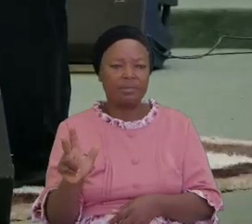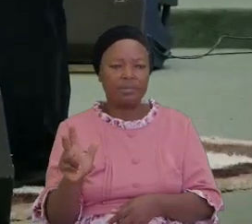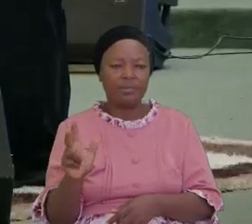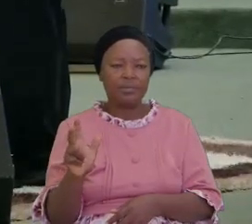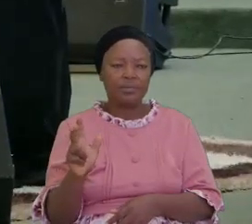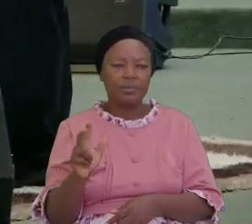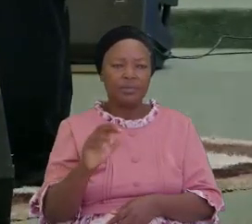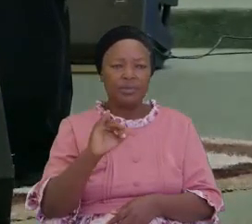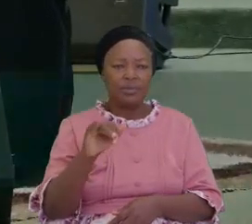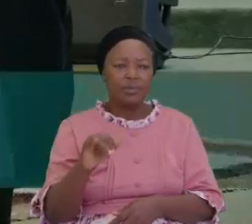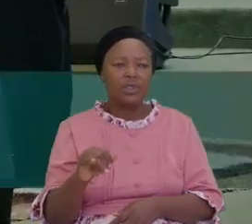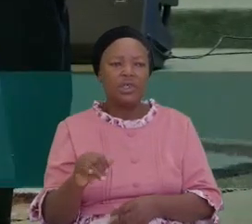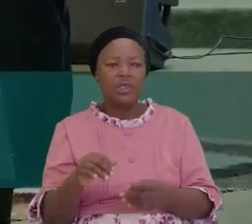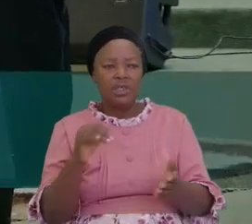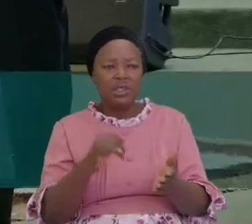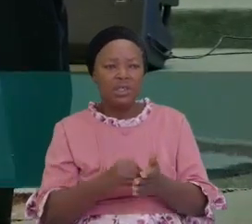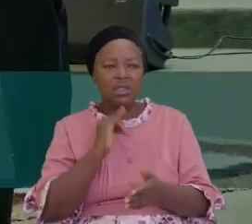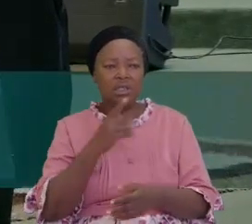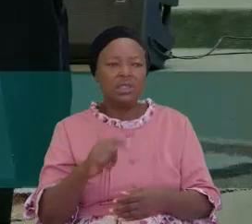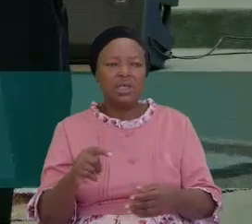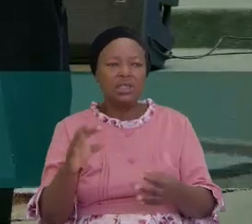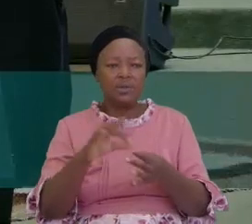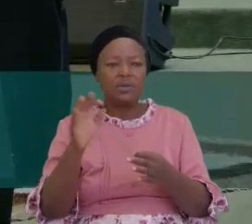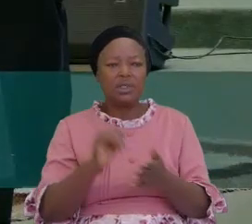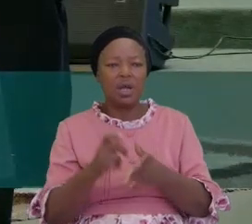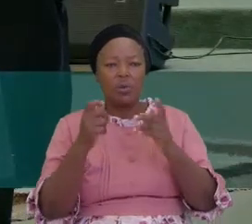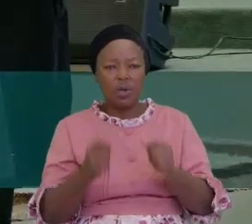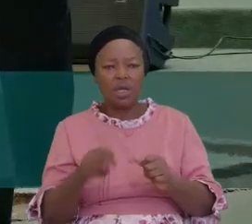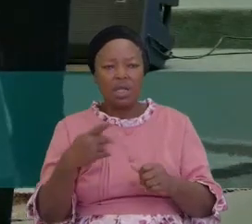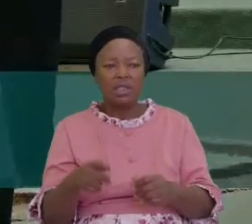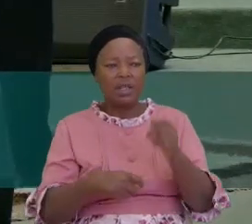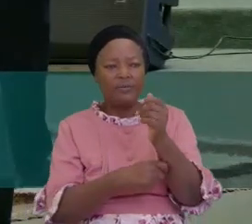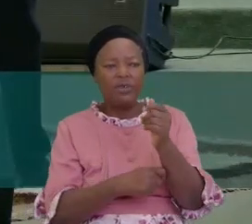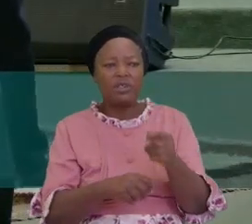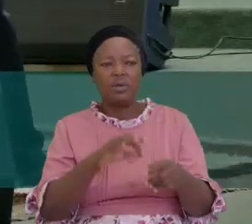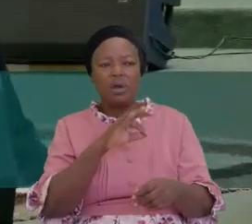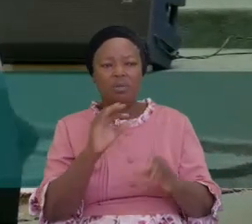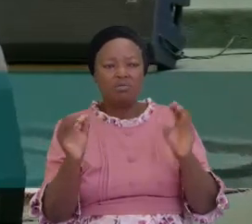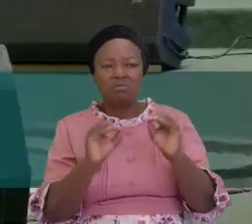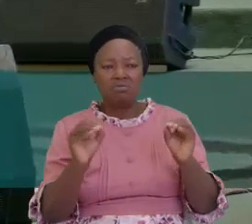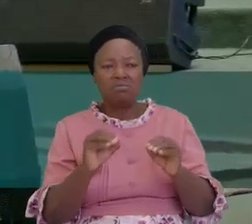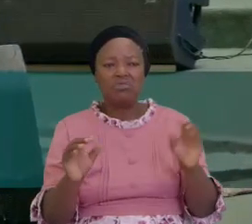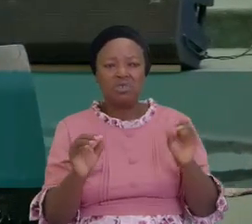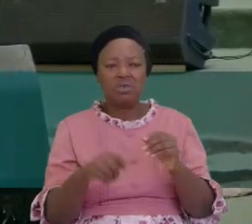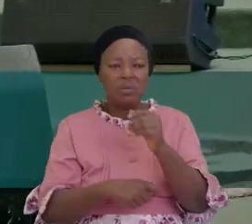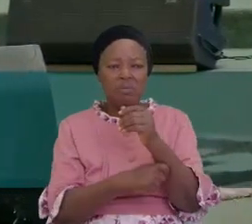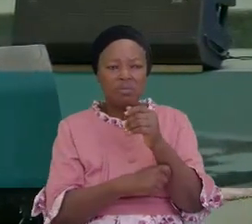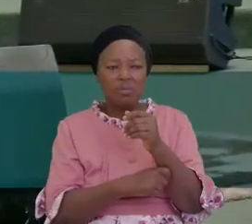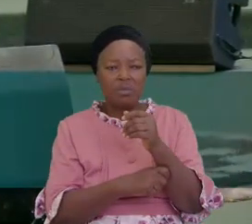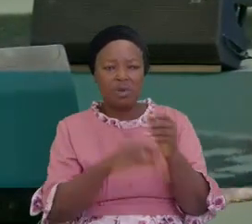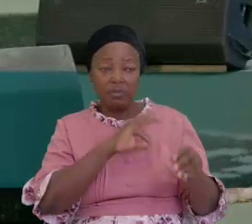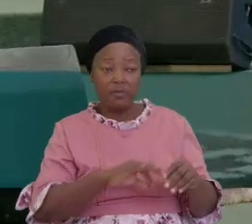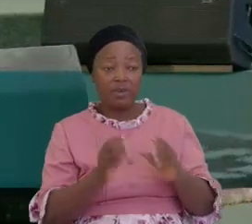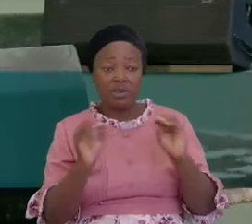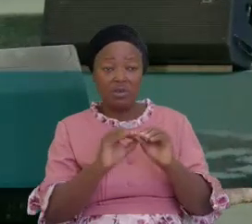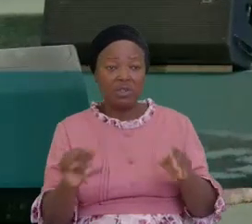It is the Spirit that quickeneth. The flesh profited nothing. The words that I speak unto